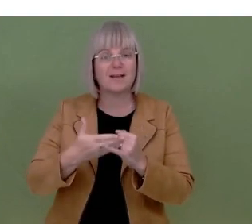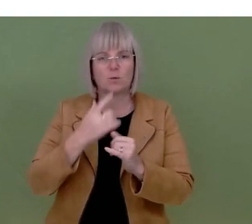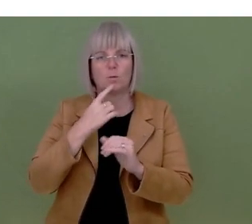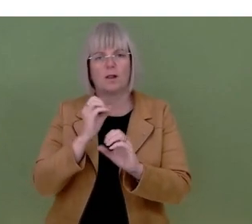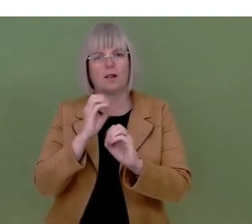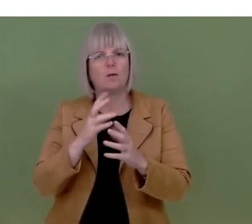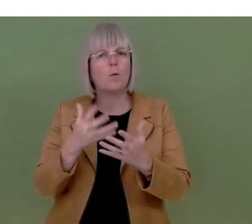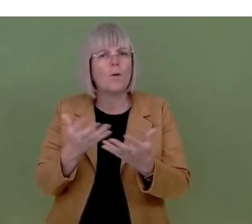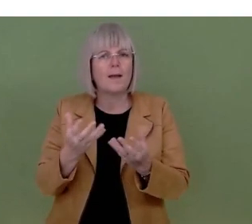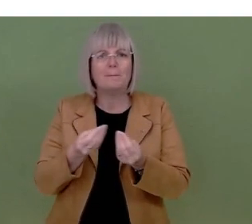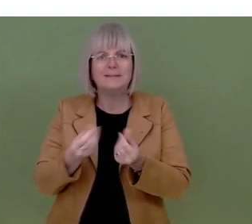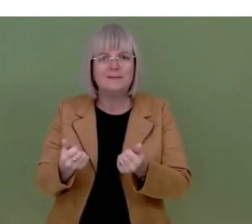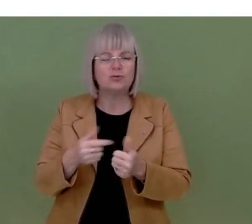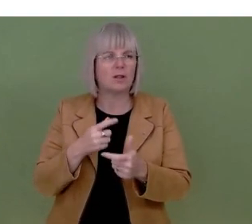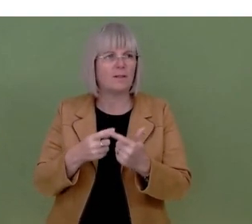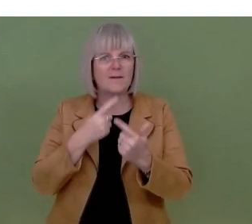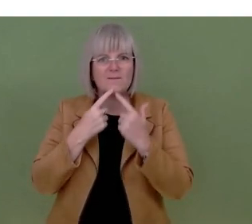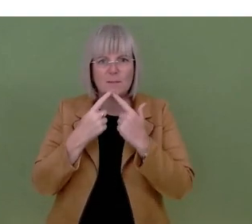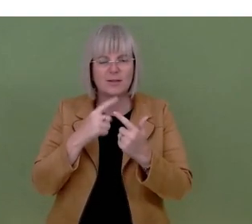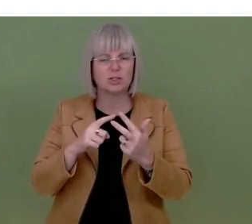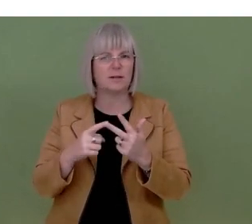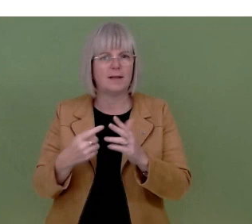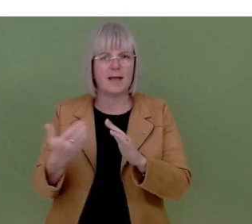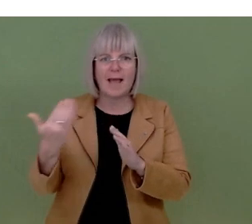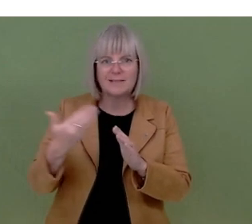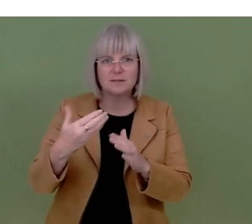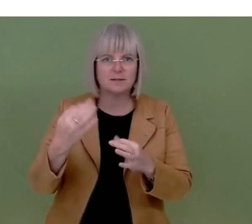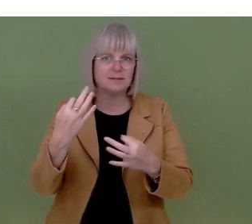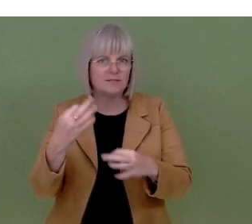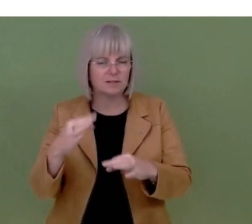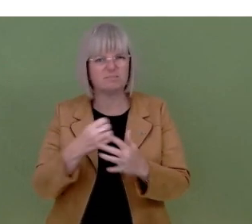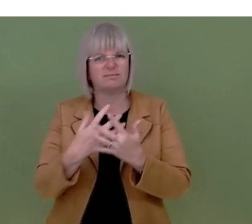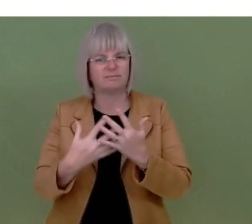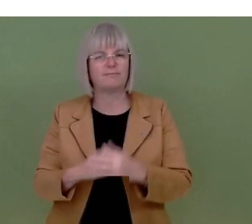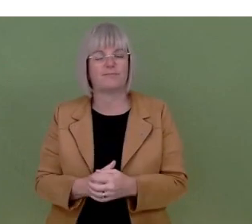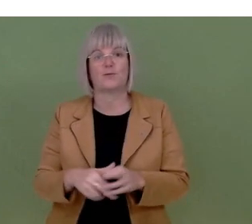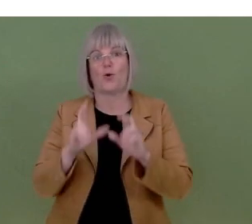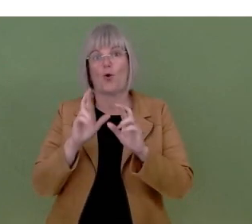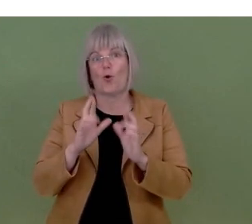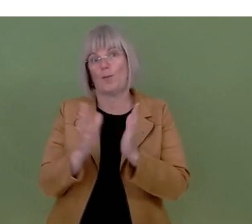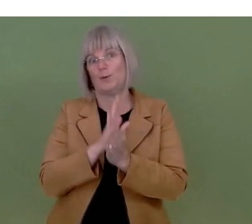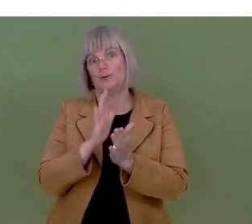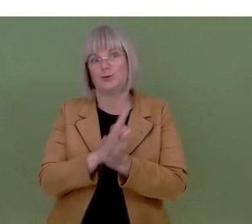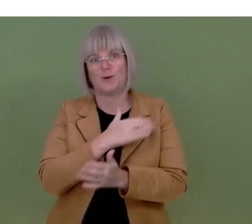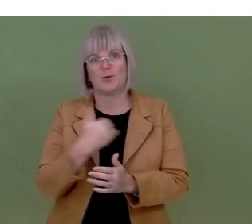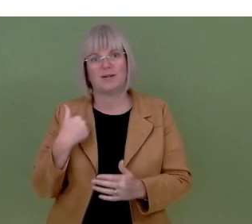attendance certificates, and so on. We really hope you enjoy this session. Next slide,